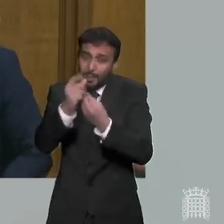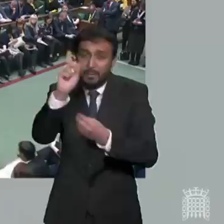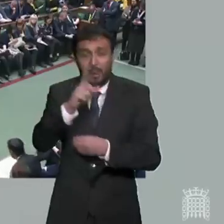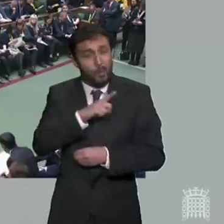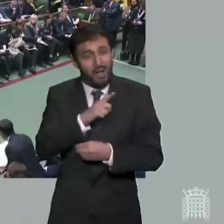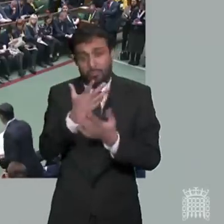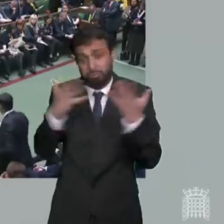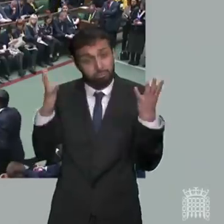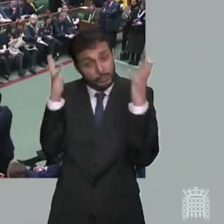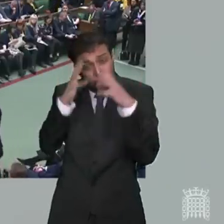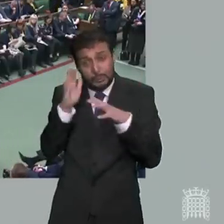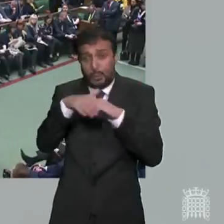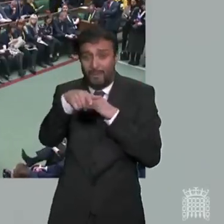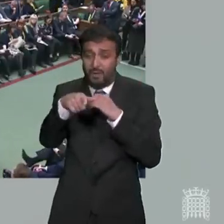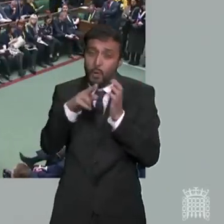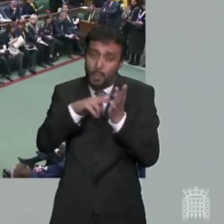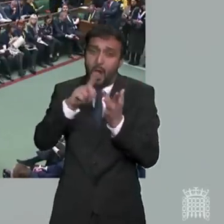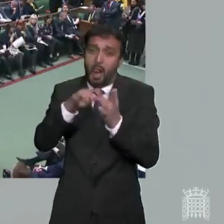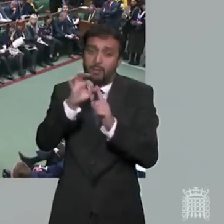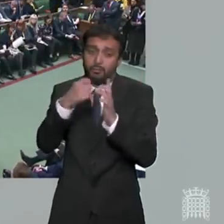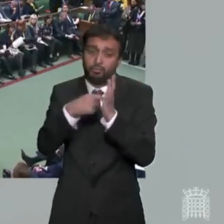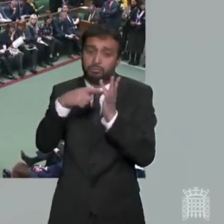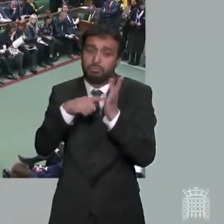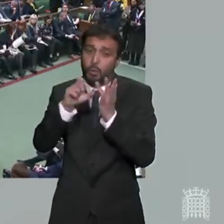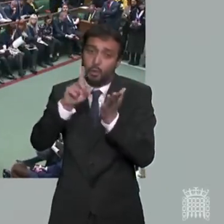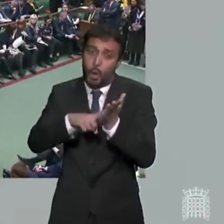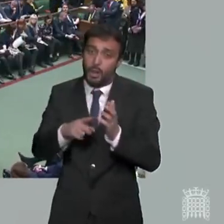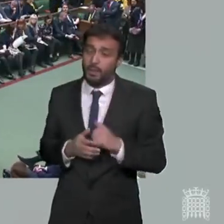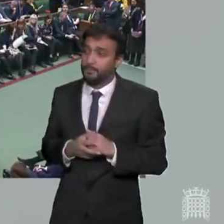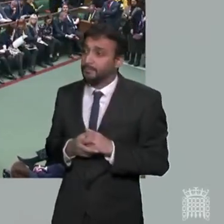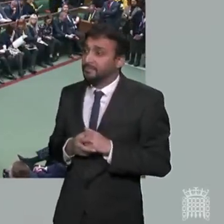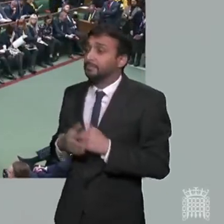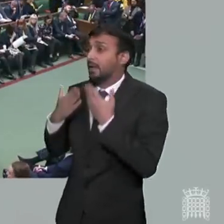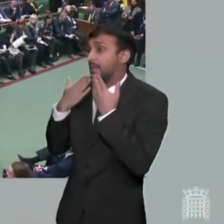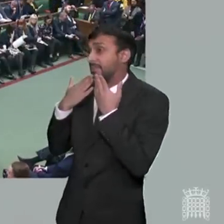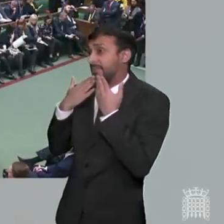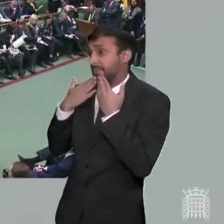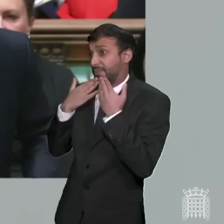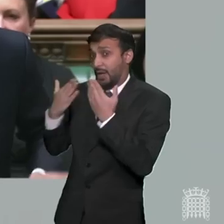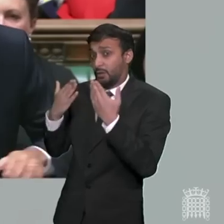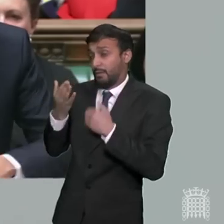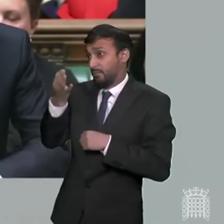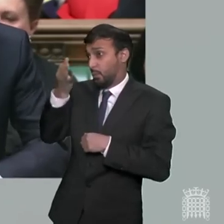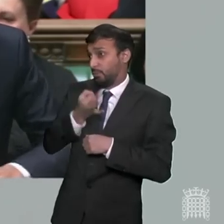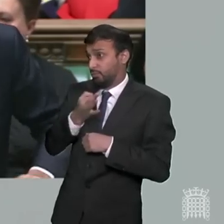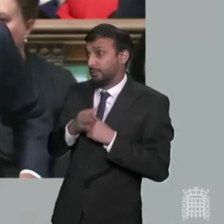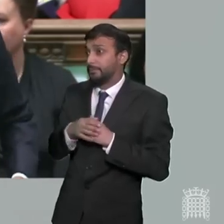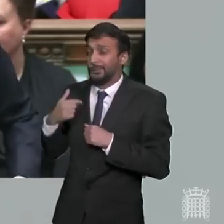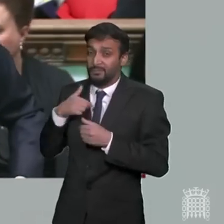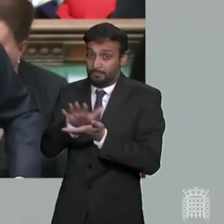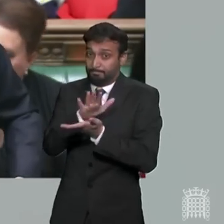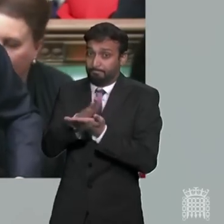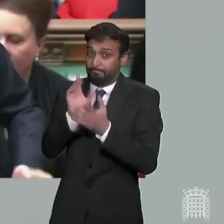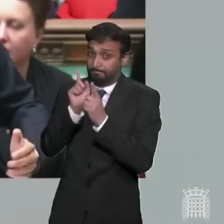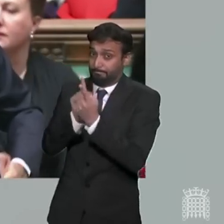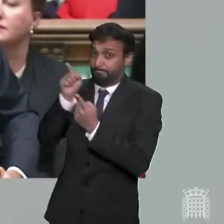reform? Well, can I thank the honourable gentleman for his question, and I enjoyed meeting him recently to